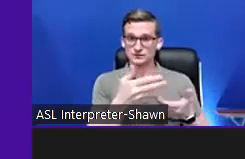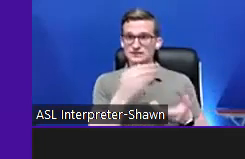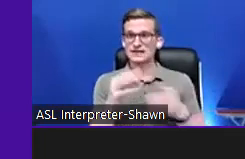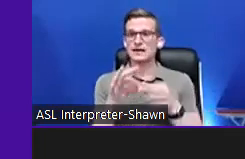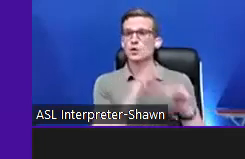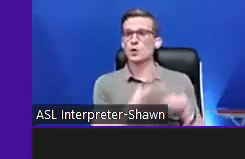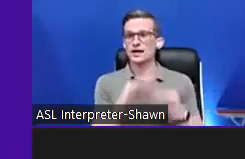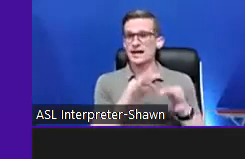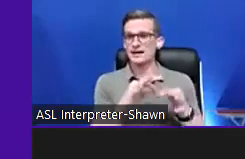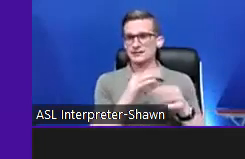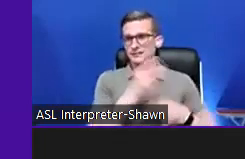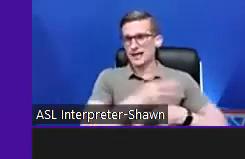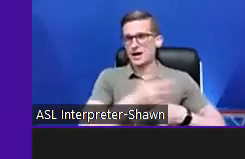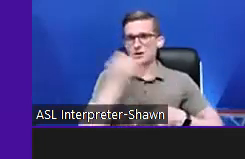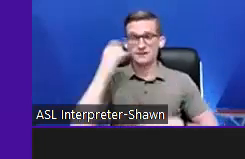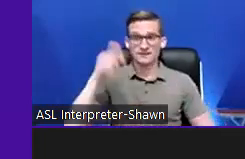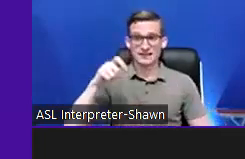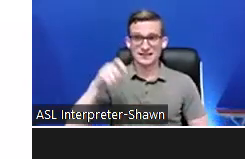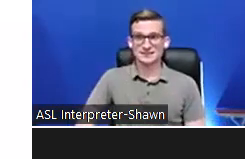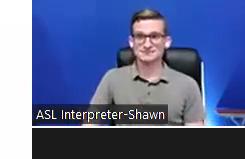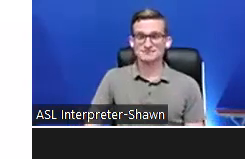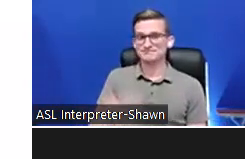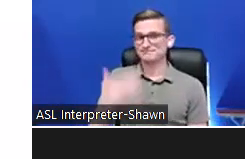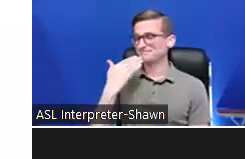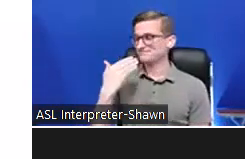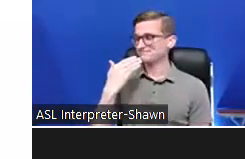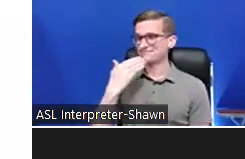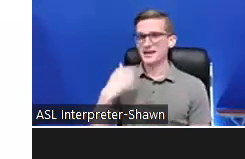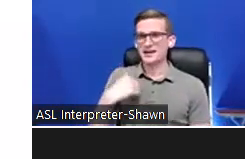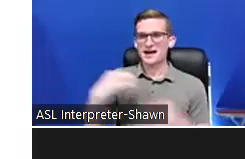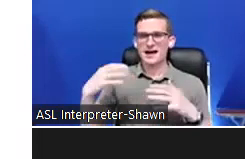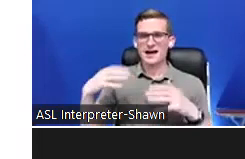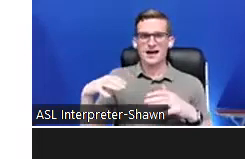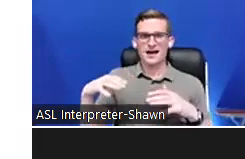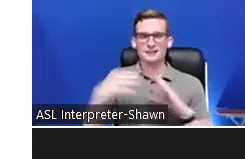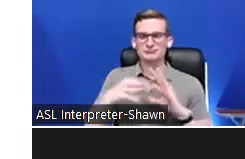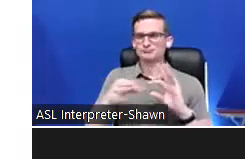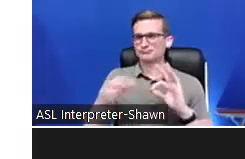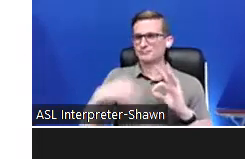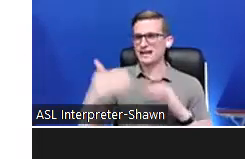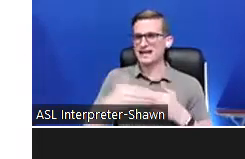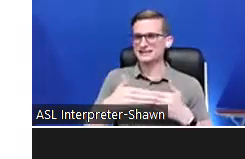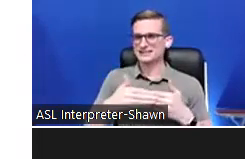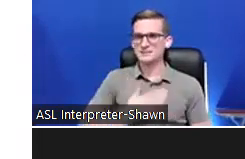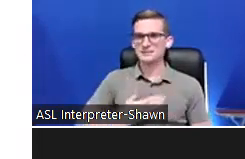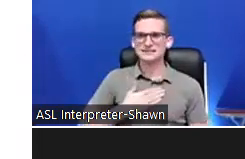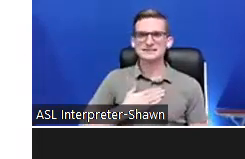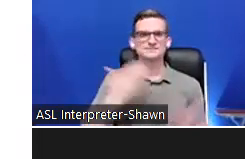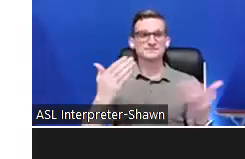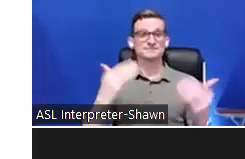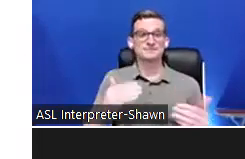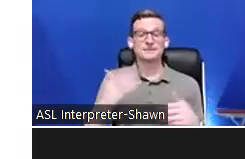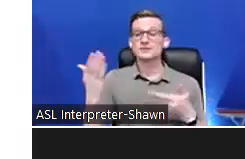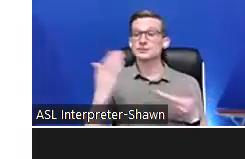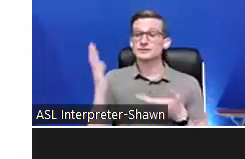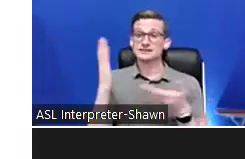And thank you. I'll take the next slide, please. So this service delivery and setting of level 1 mental